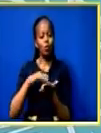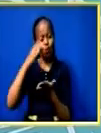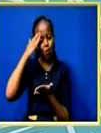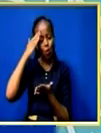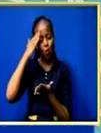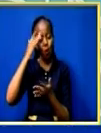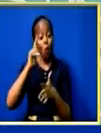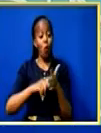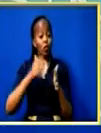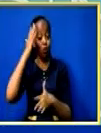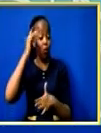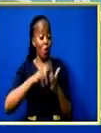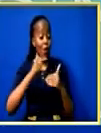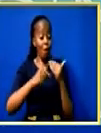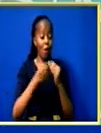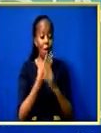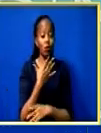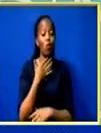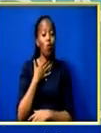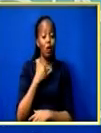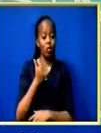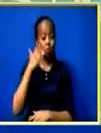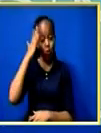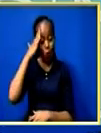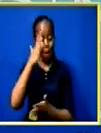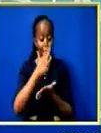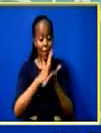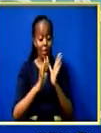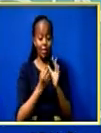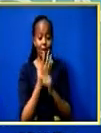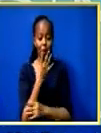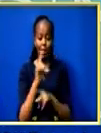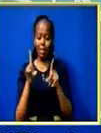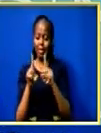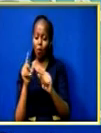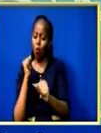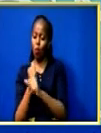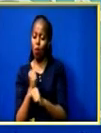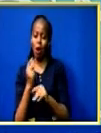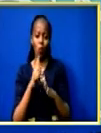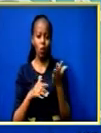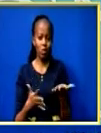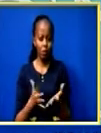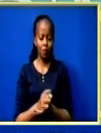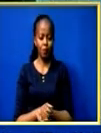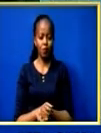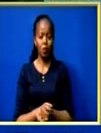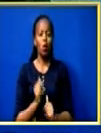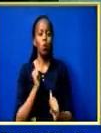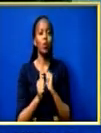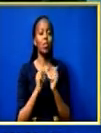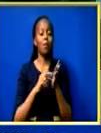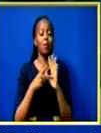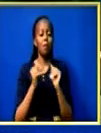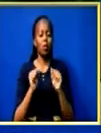plants? We want to know the parts of the plant and their functions. Parts of the plant and their functions, which means, Give me